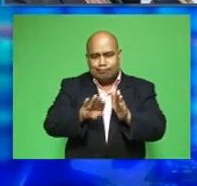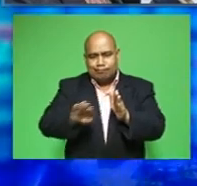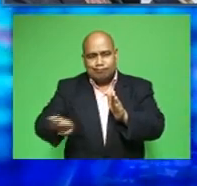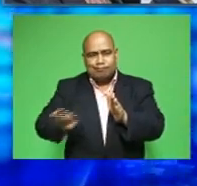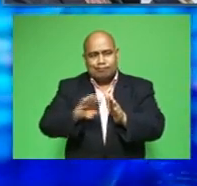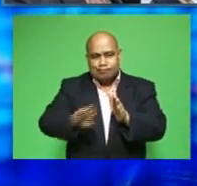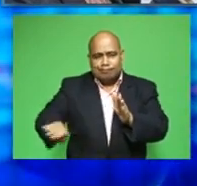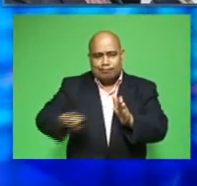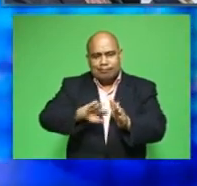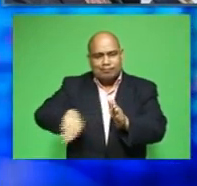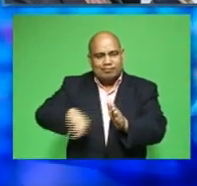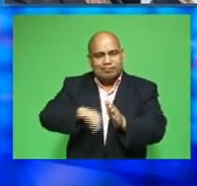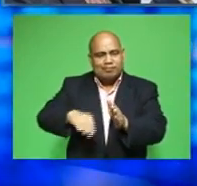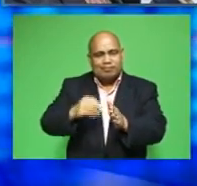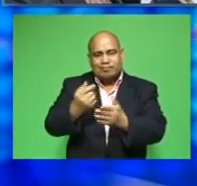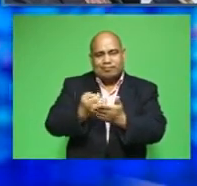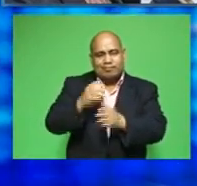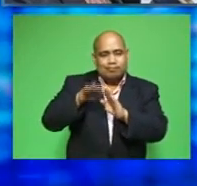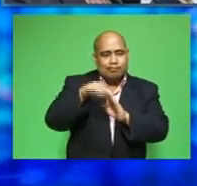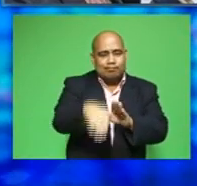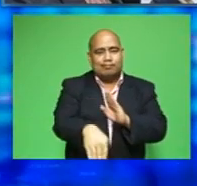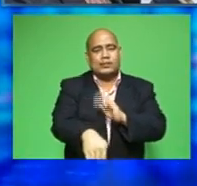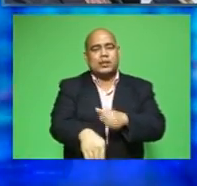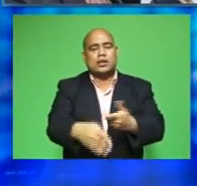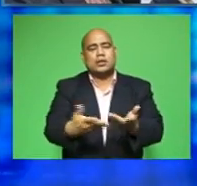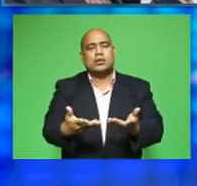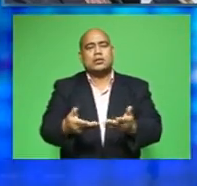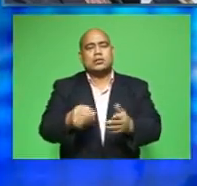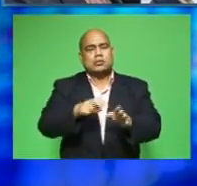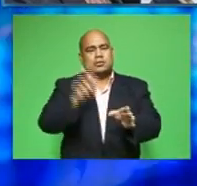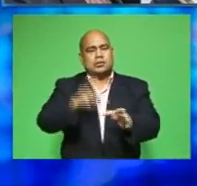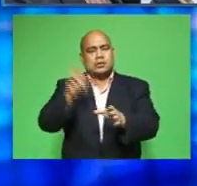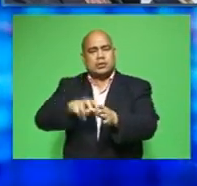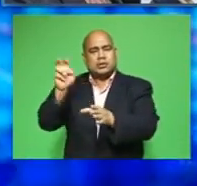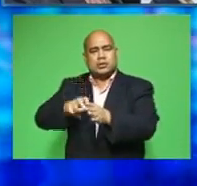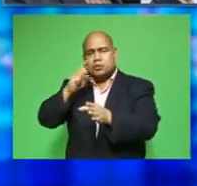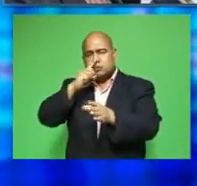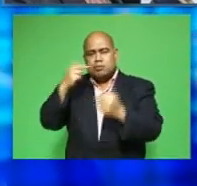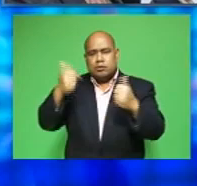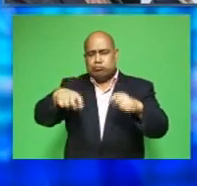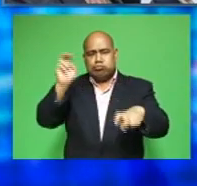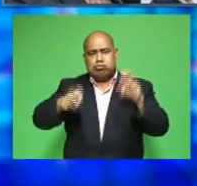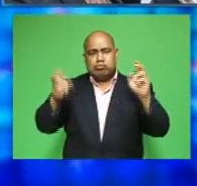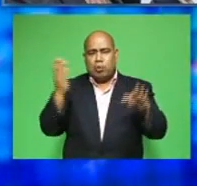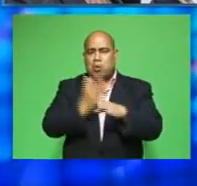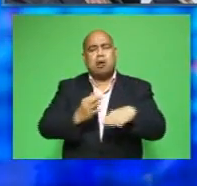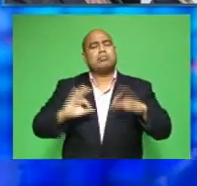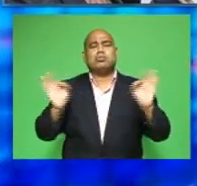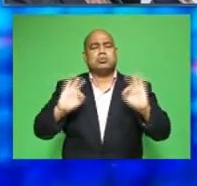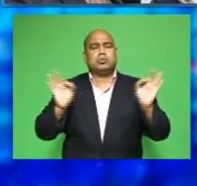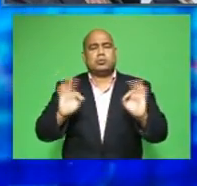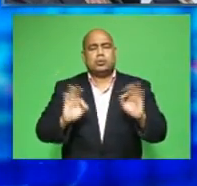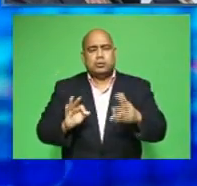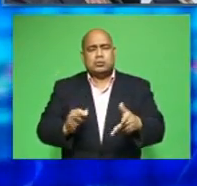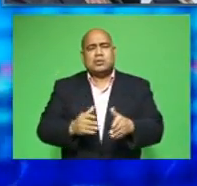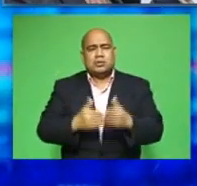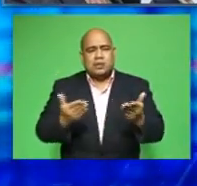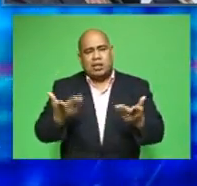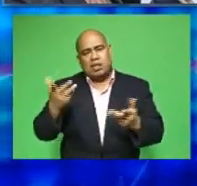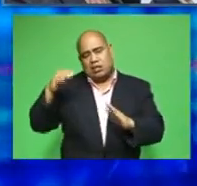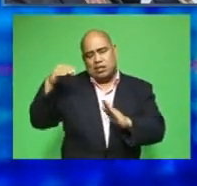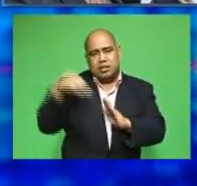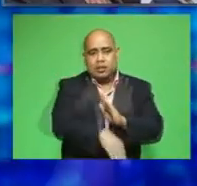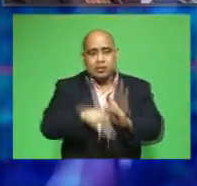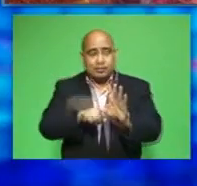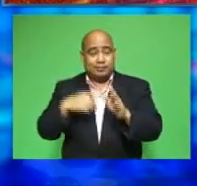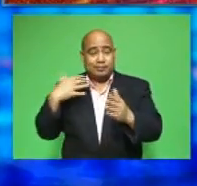But with hundreds of thousands of Australians still out of work and the expectation of another quarter of contraction, it appears the bad news won't stop